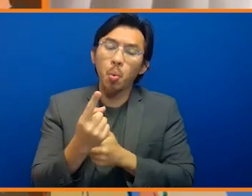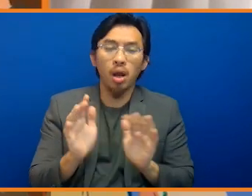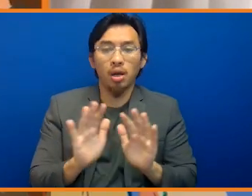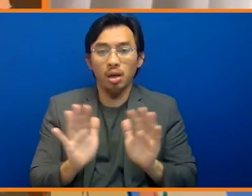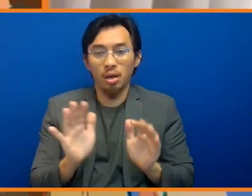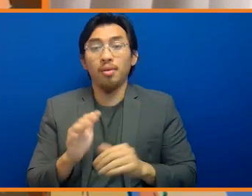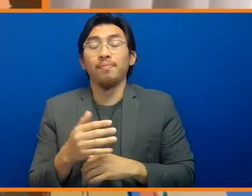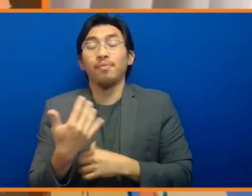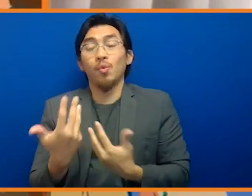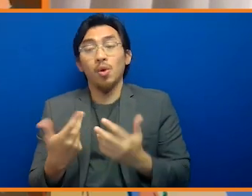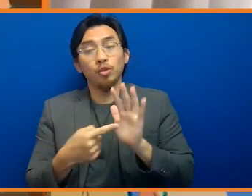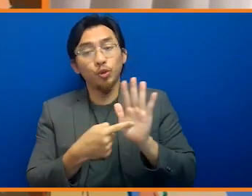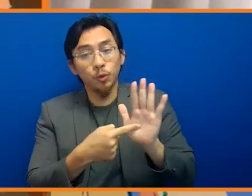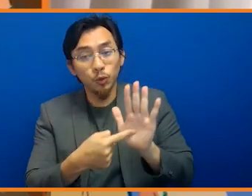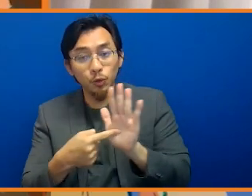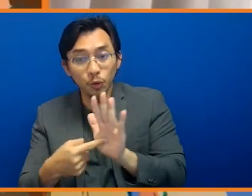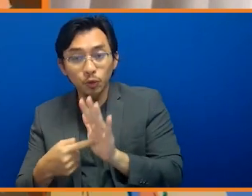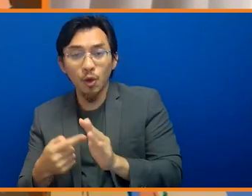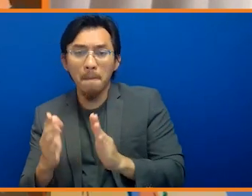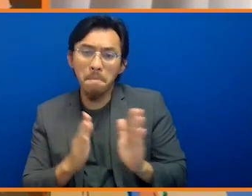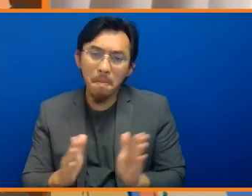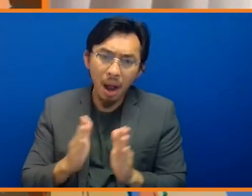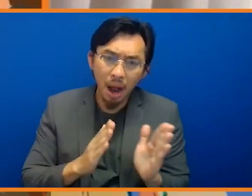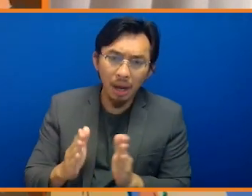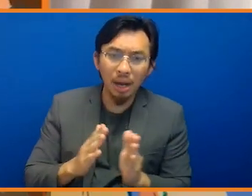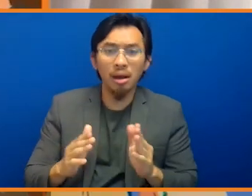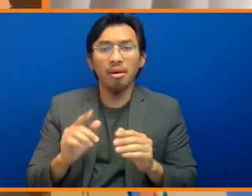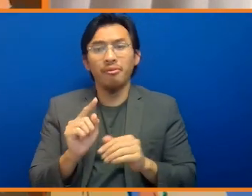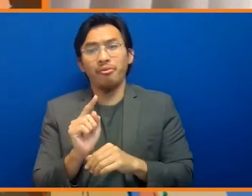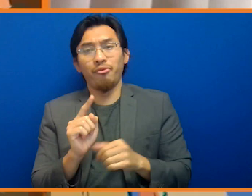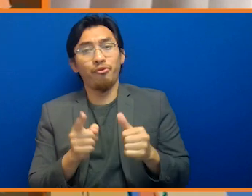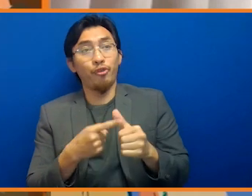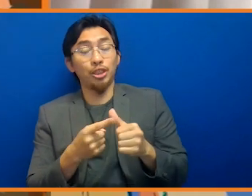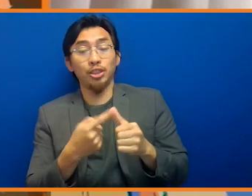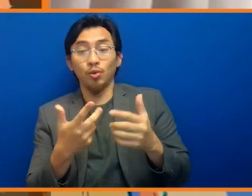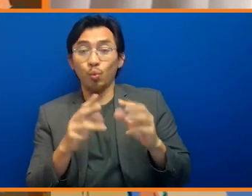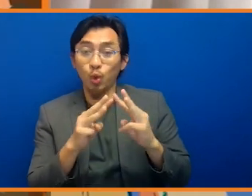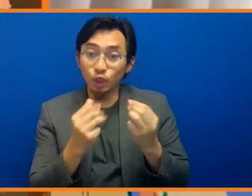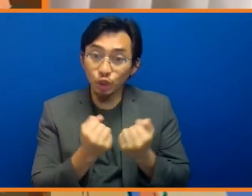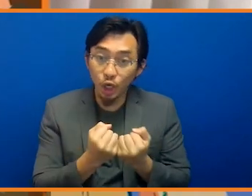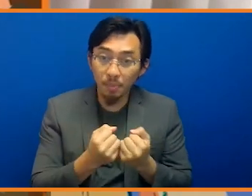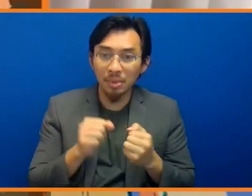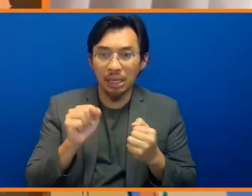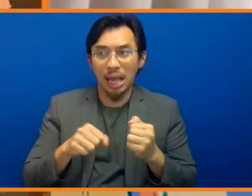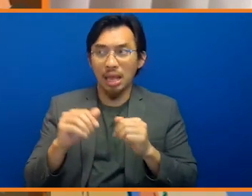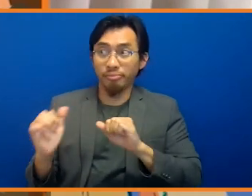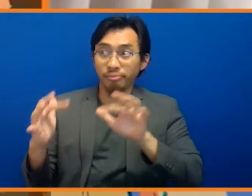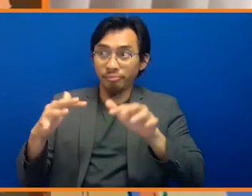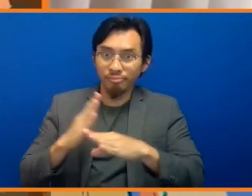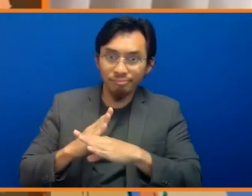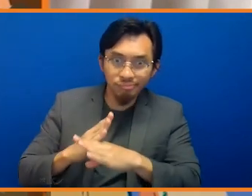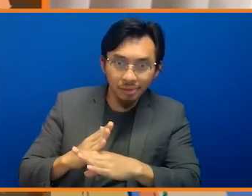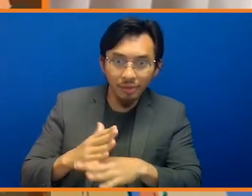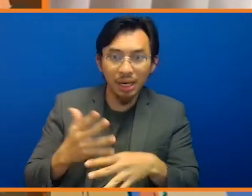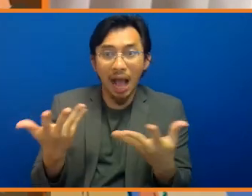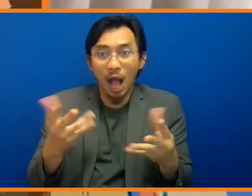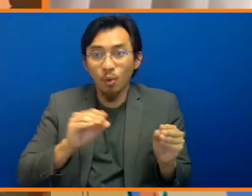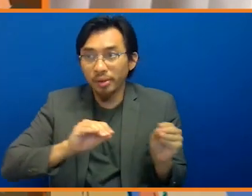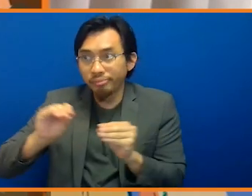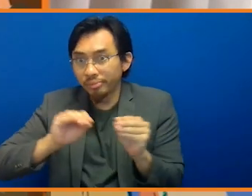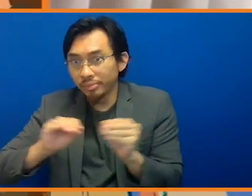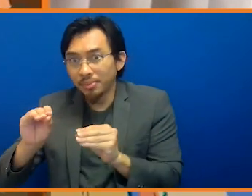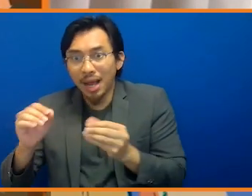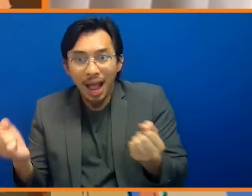two exhibit we're going to prepare. First is a workshop for the how can we prevent for the tsunami and how can we evacuate for the